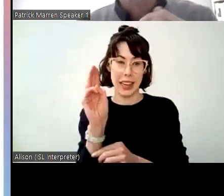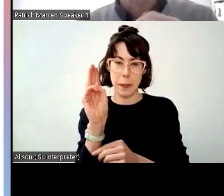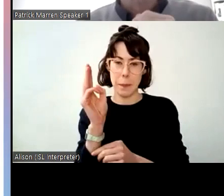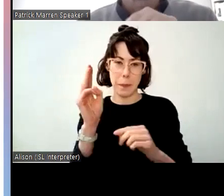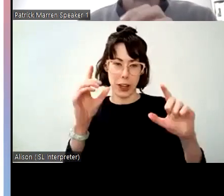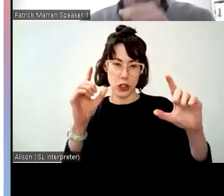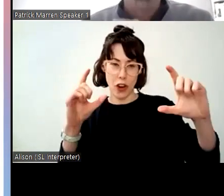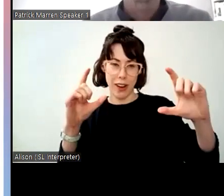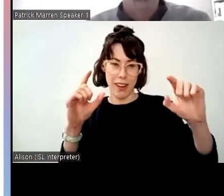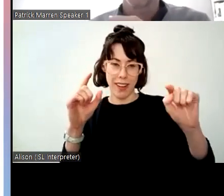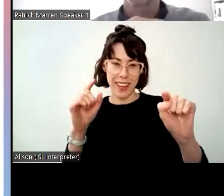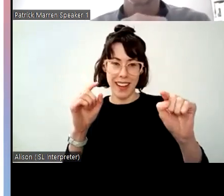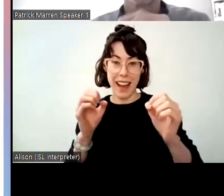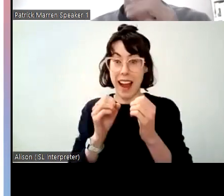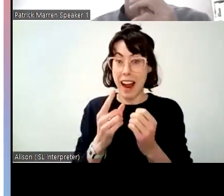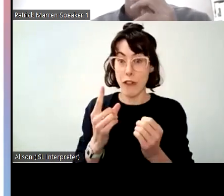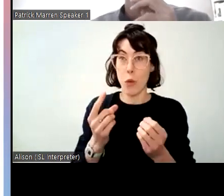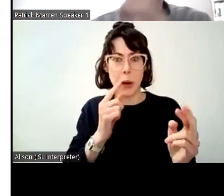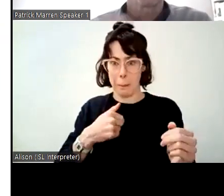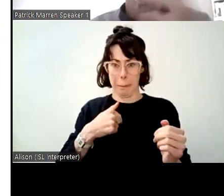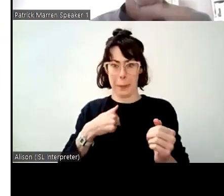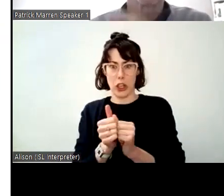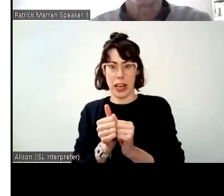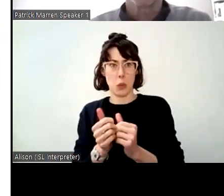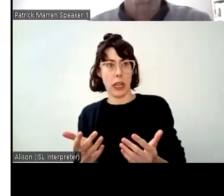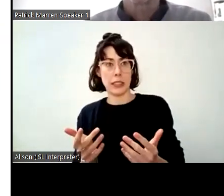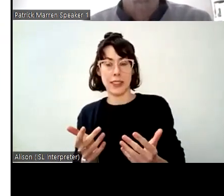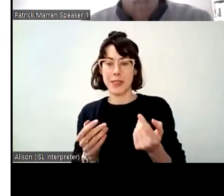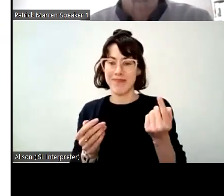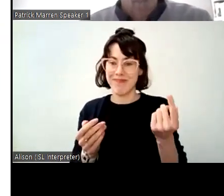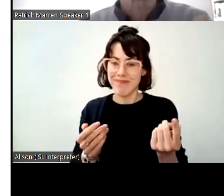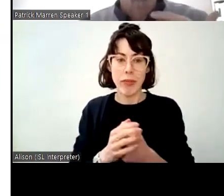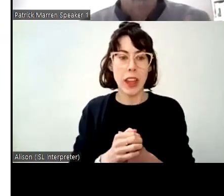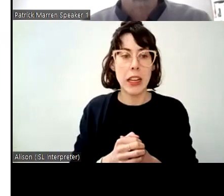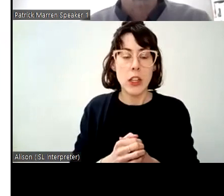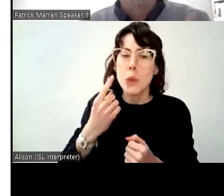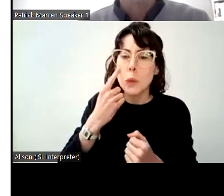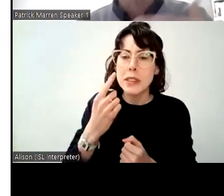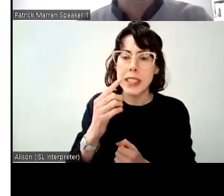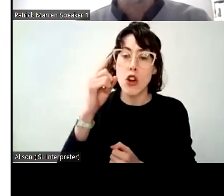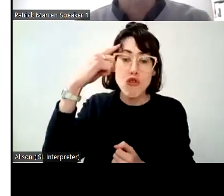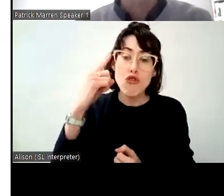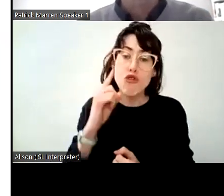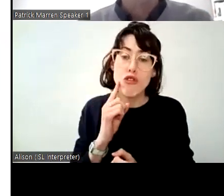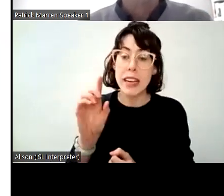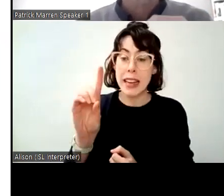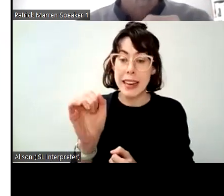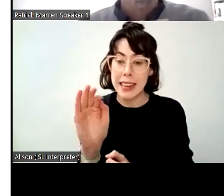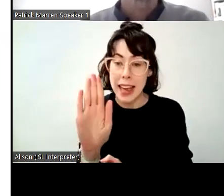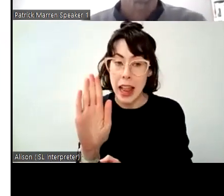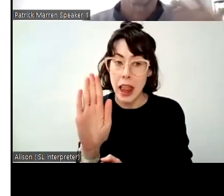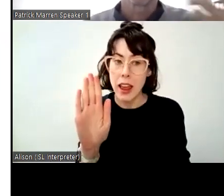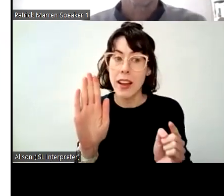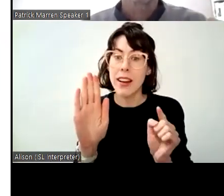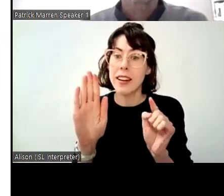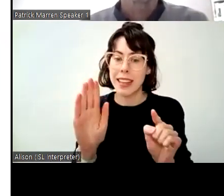wants change, but who wants to actually change? And if we look at the Green Deal itself and look at it as a form of socio-technical change,